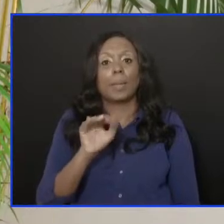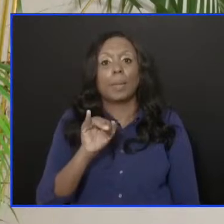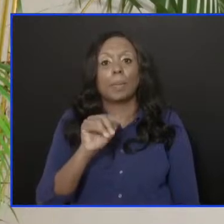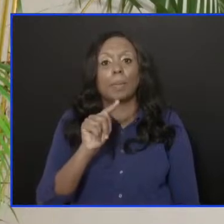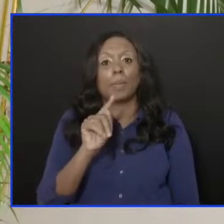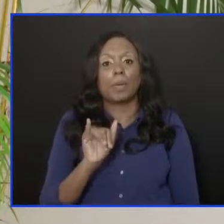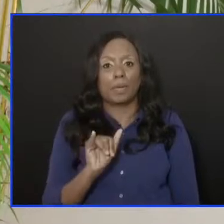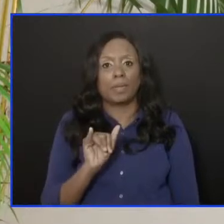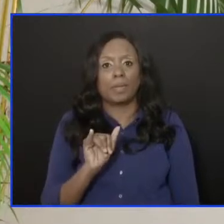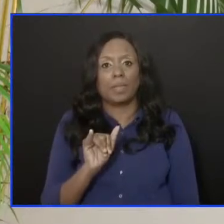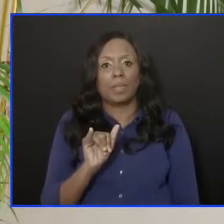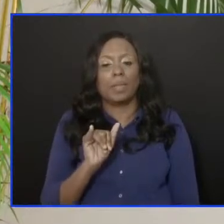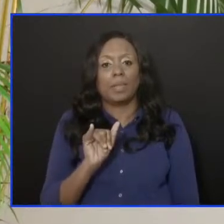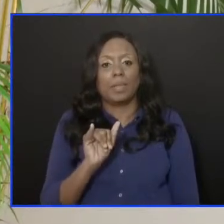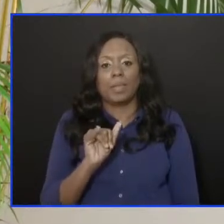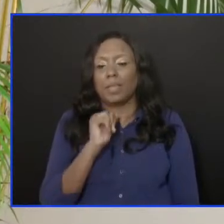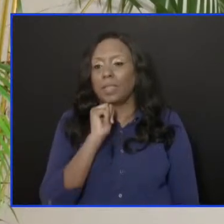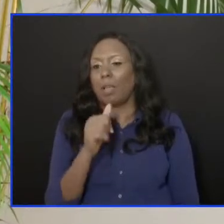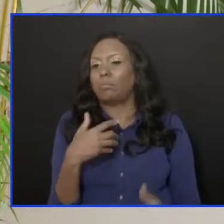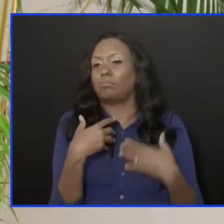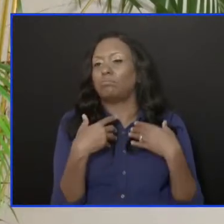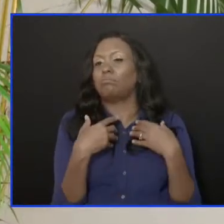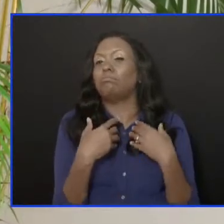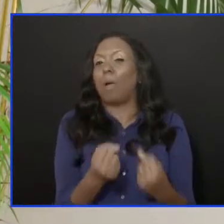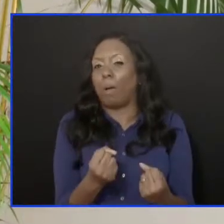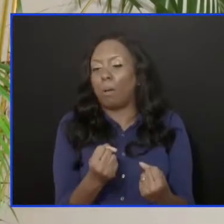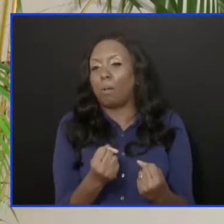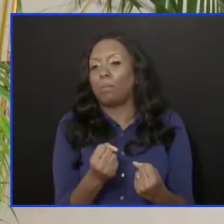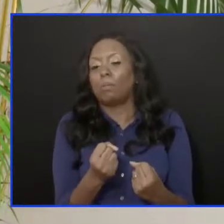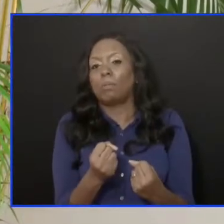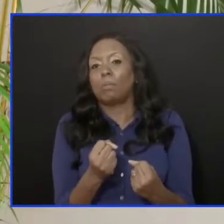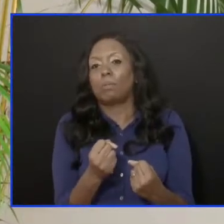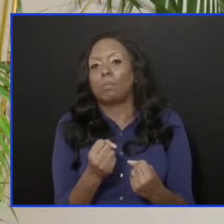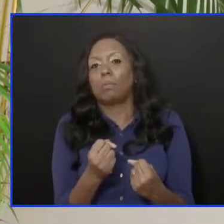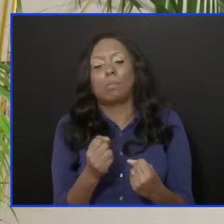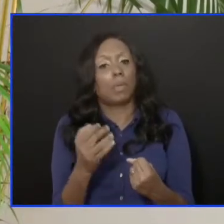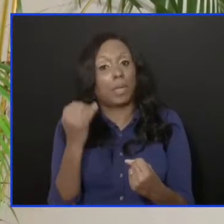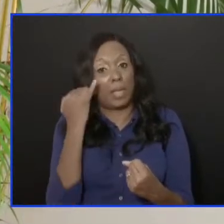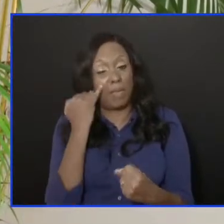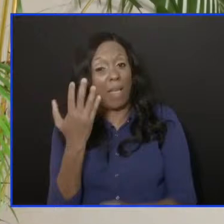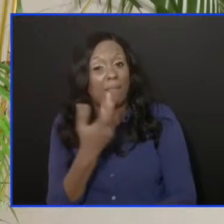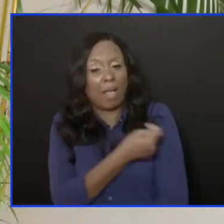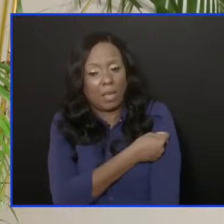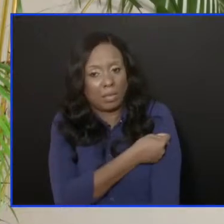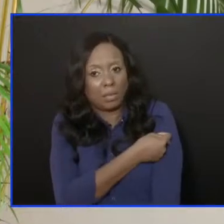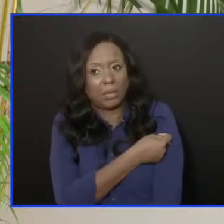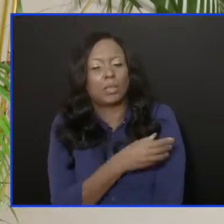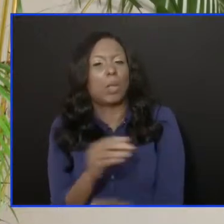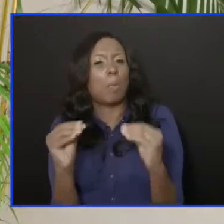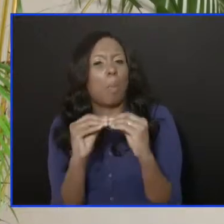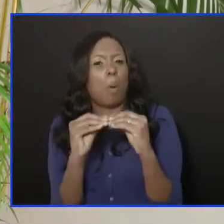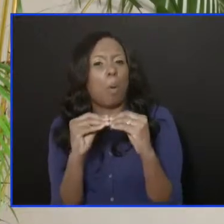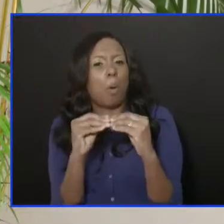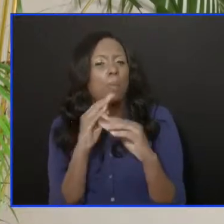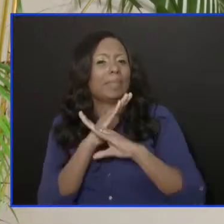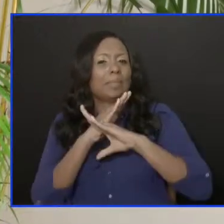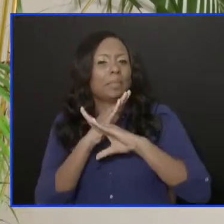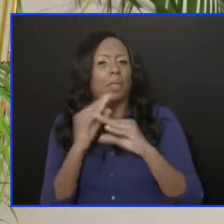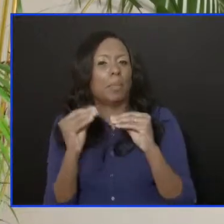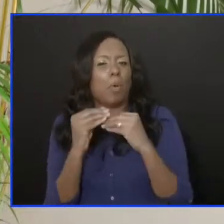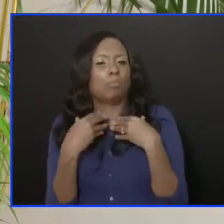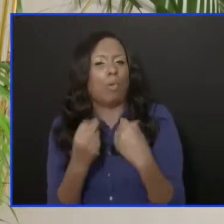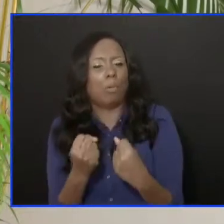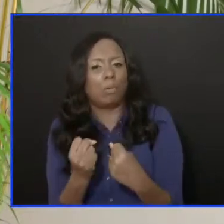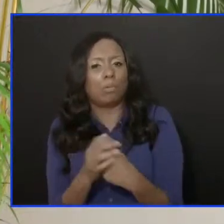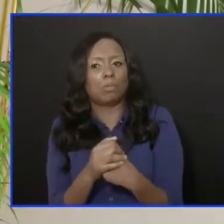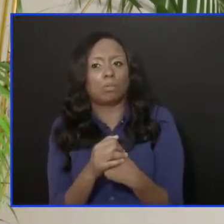infection is not as strong as vaccine-mediated immunity. And I think that is